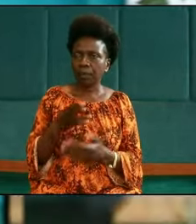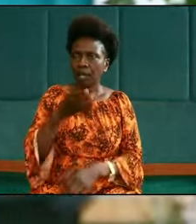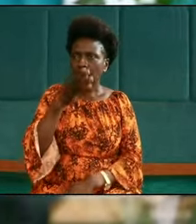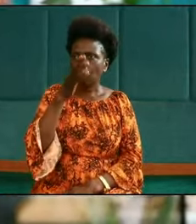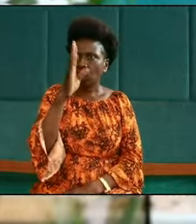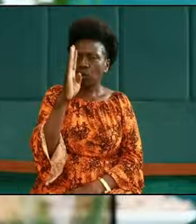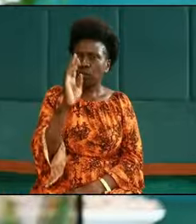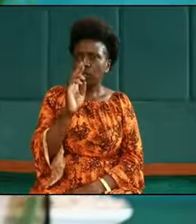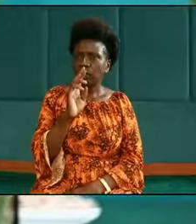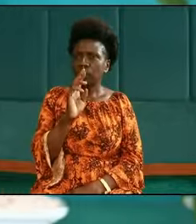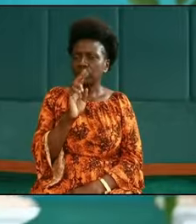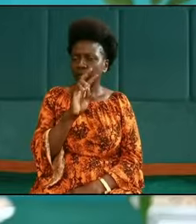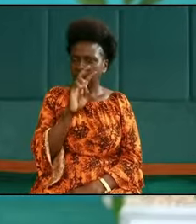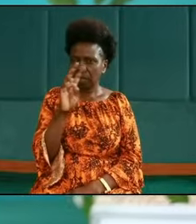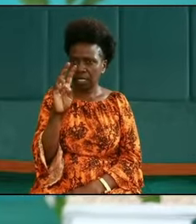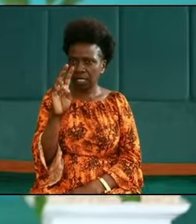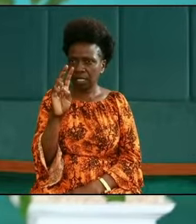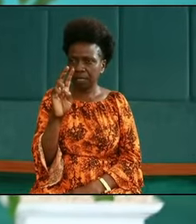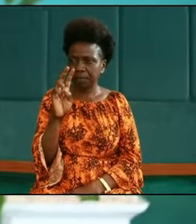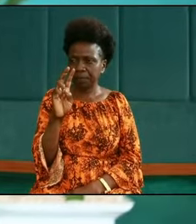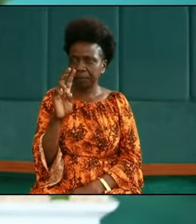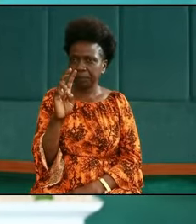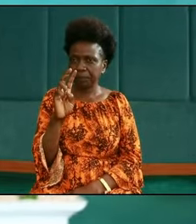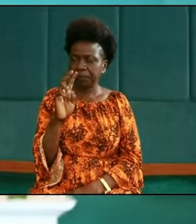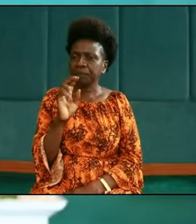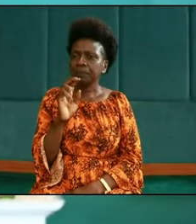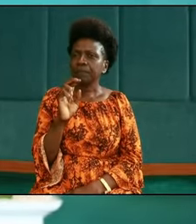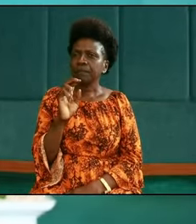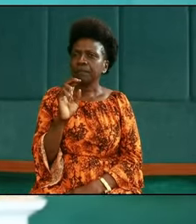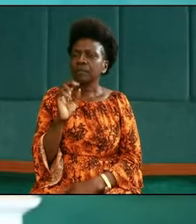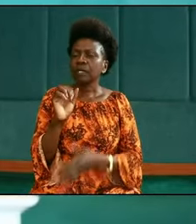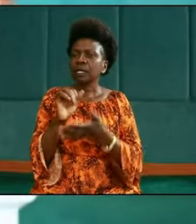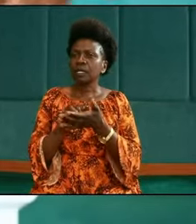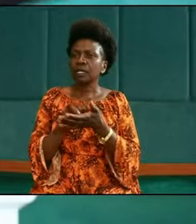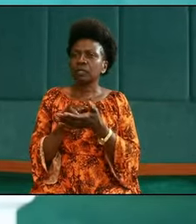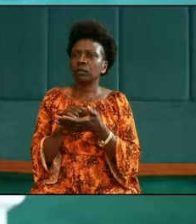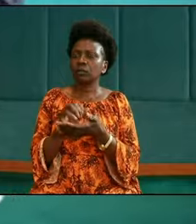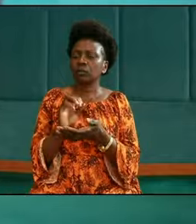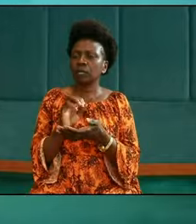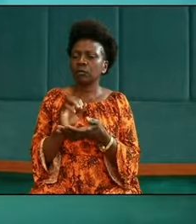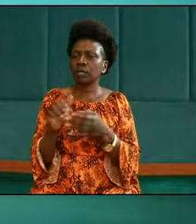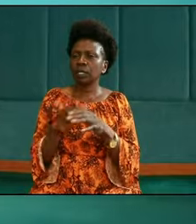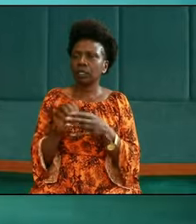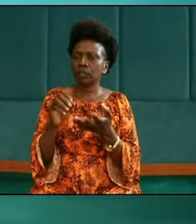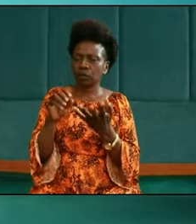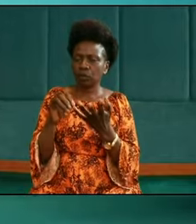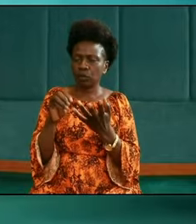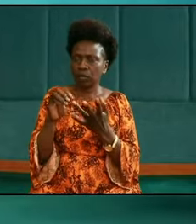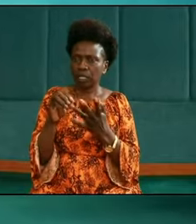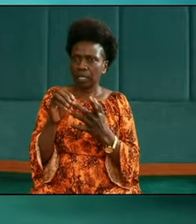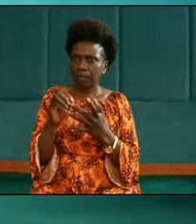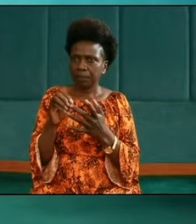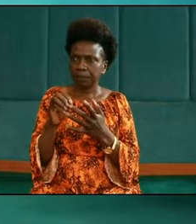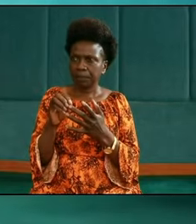God seems to be saying in this text that he is choosing to act on